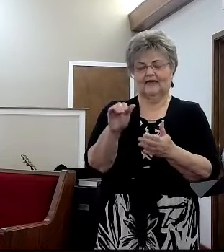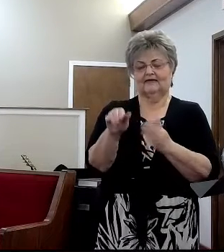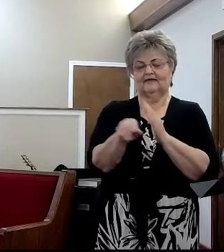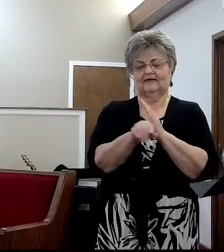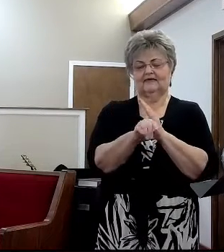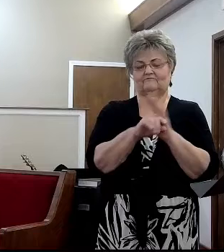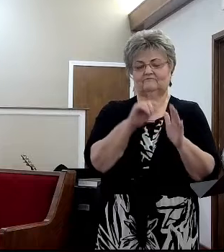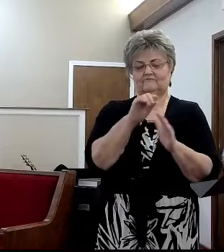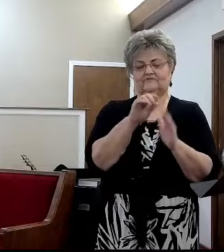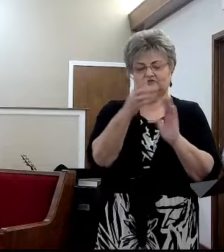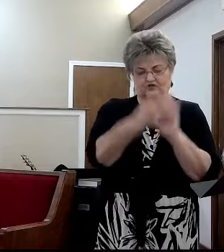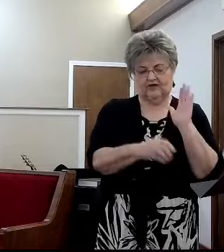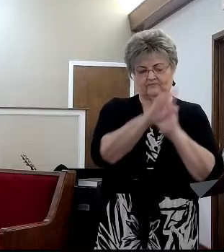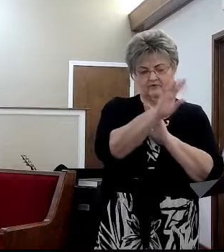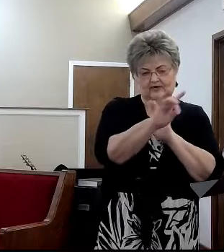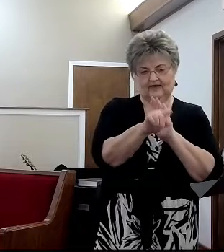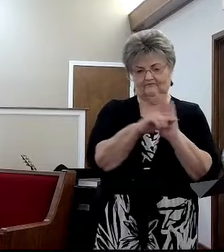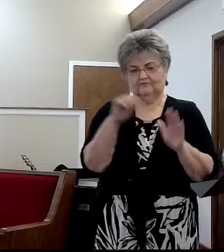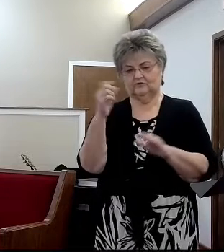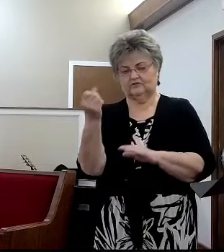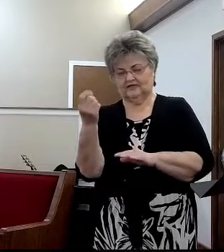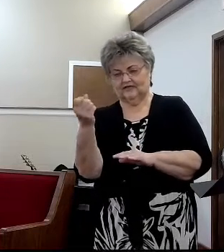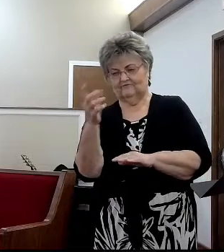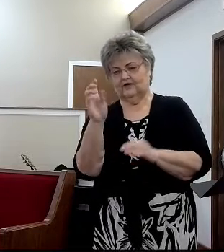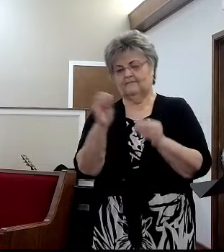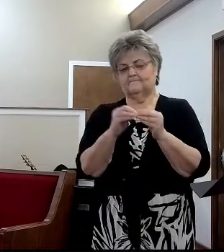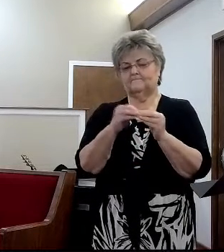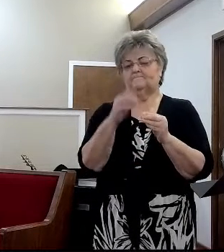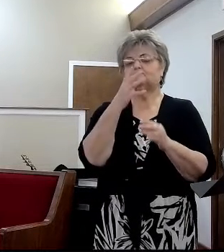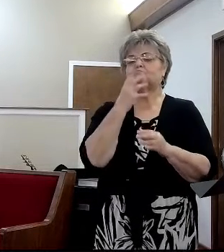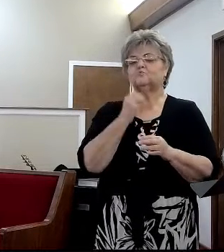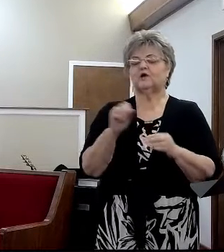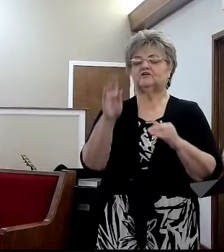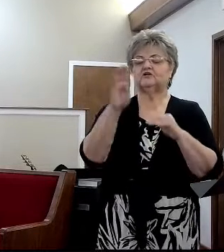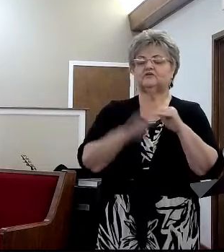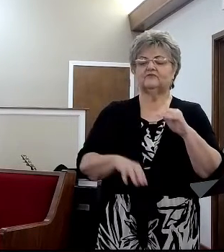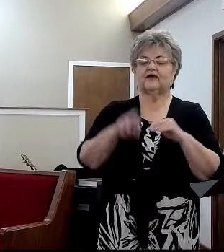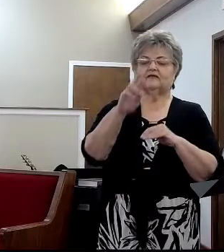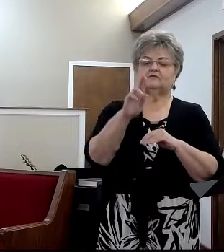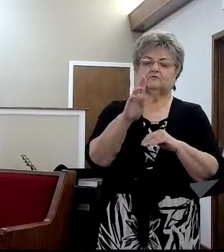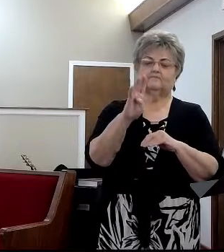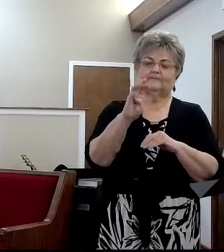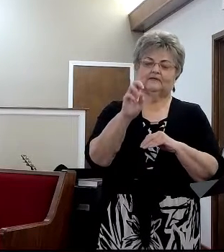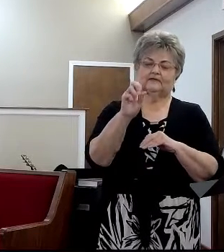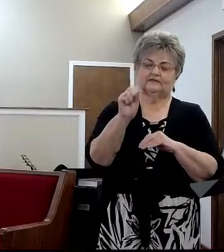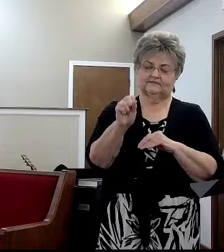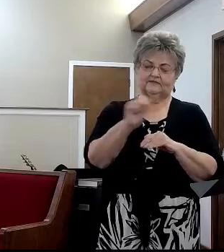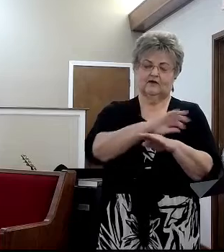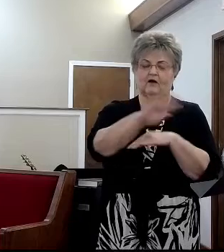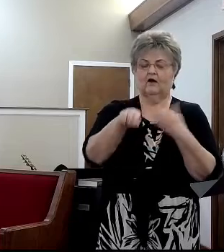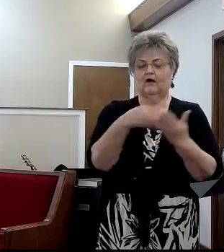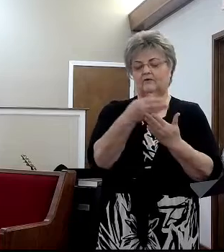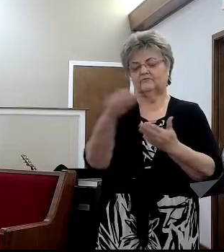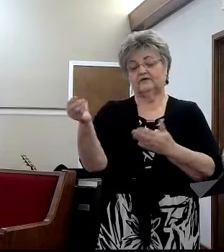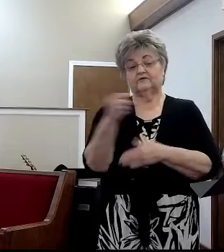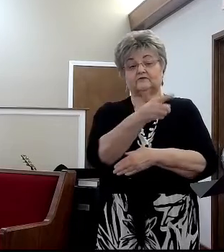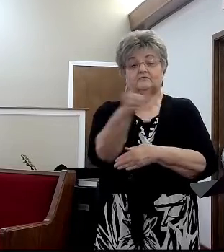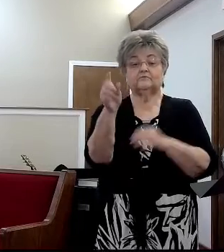says, "She is more precious than rubies, and all the things canst desire are not to be compared unto her."